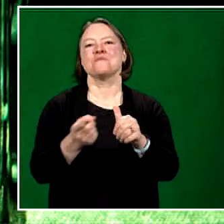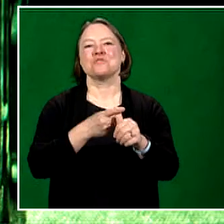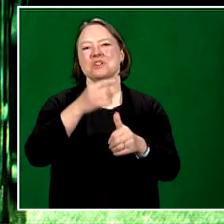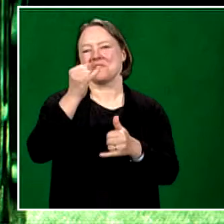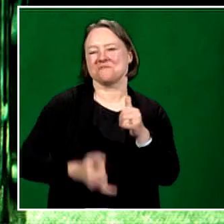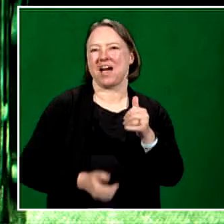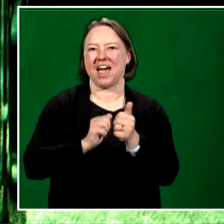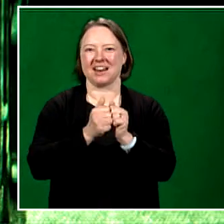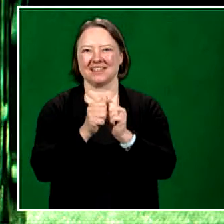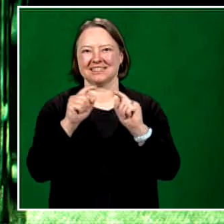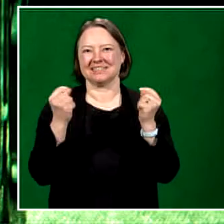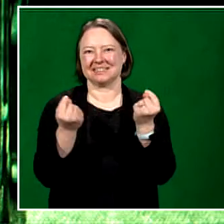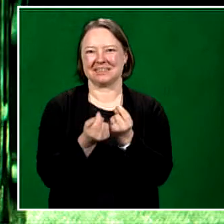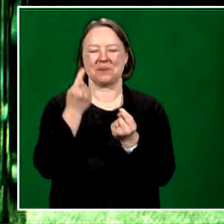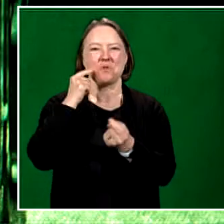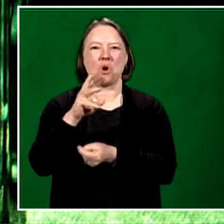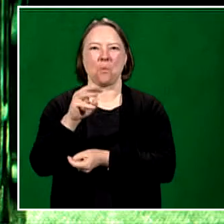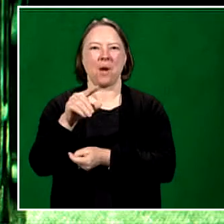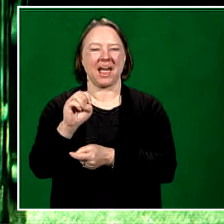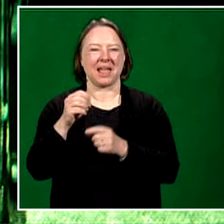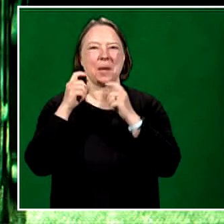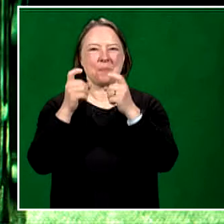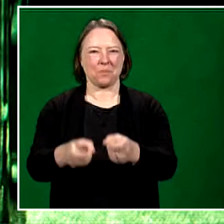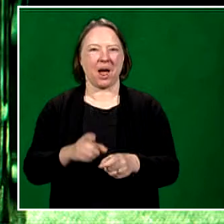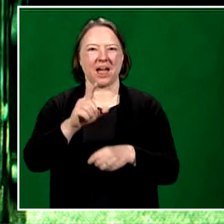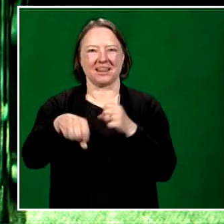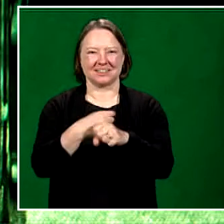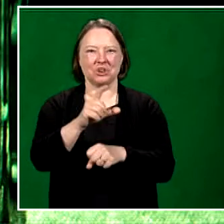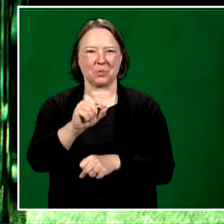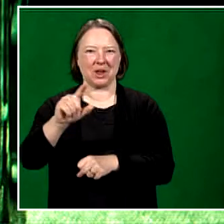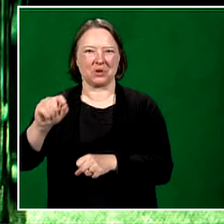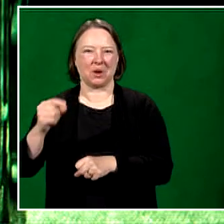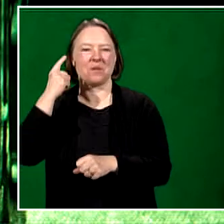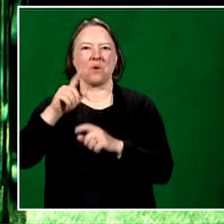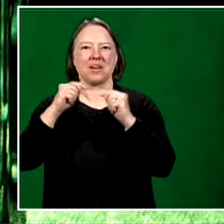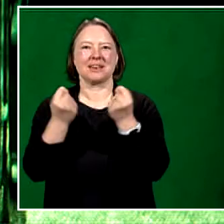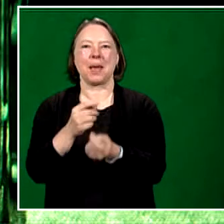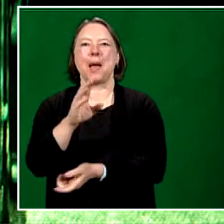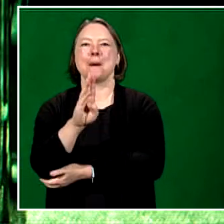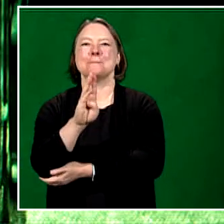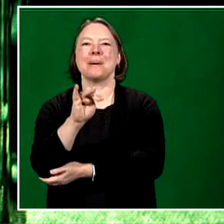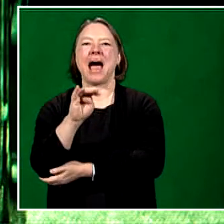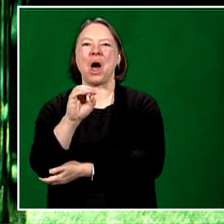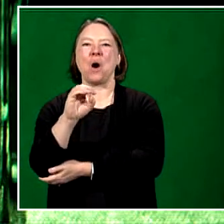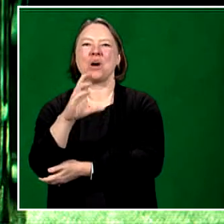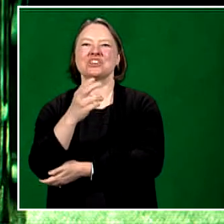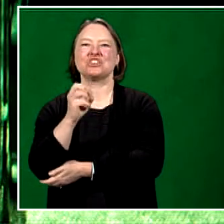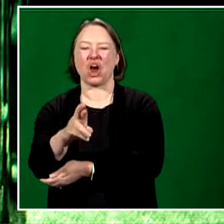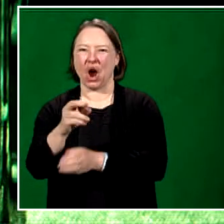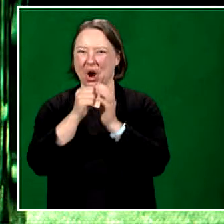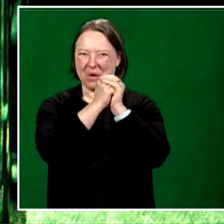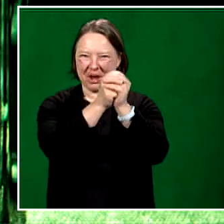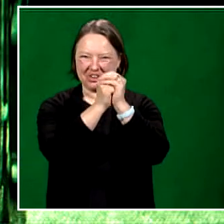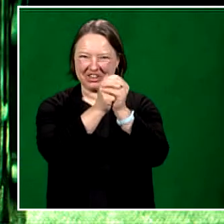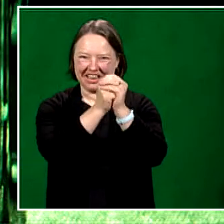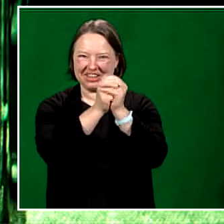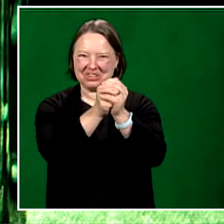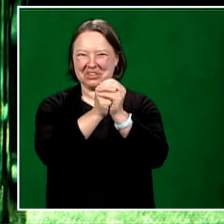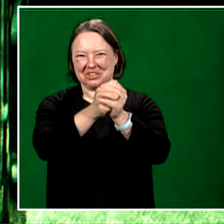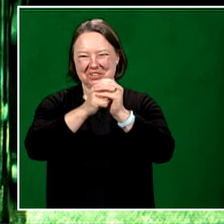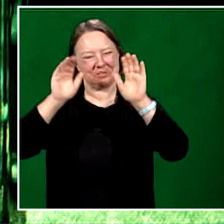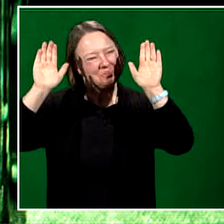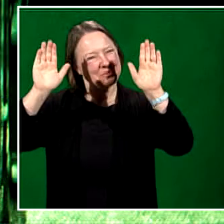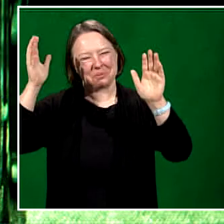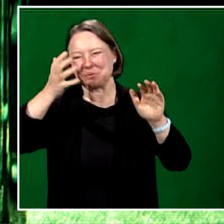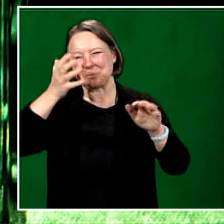finalist award for Wege Prize 2020 goes to Team Biochar. Congratulations. Incredible work.